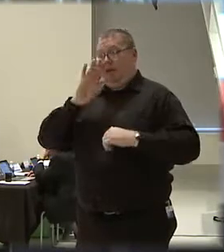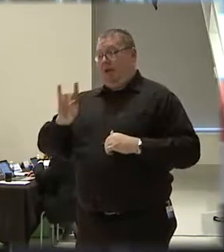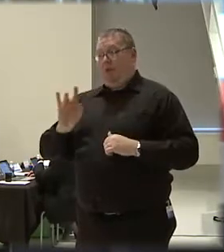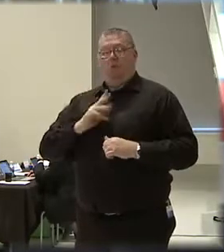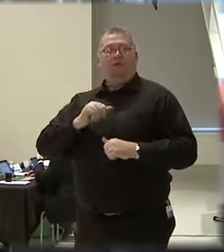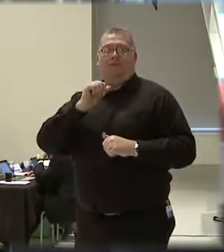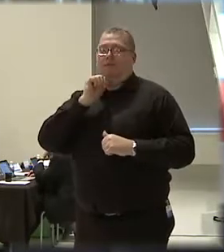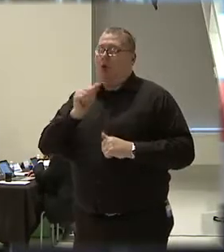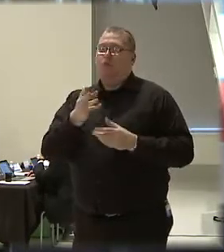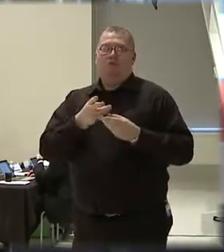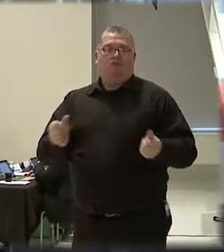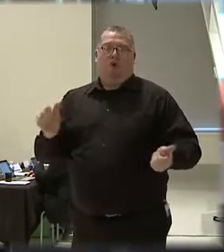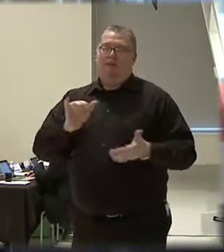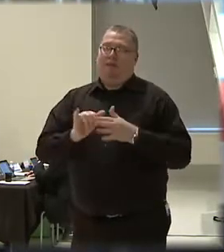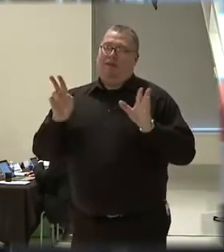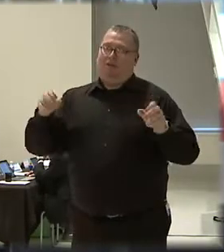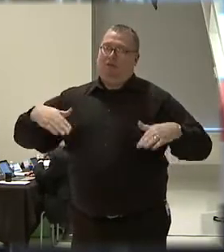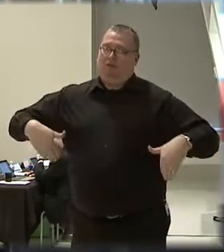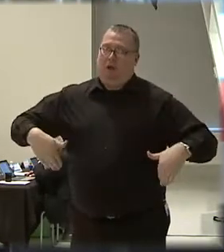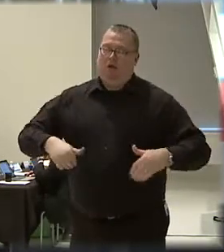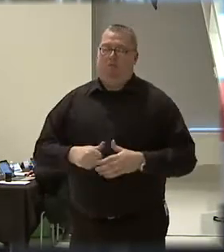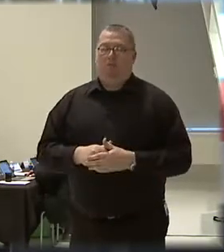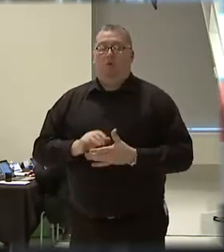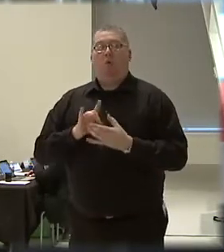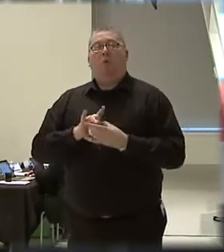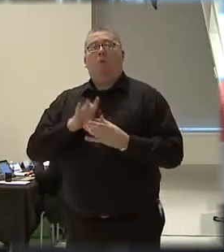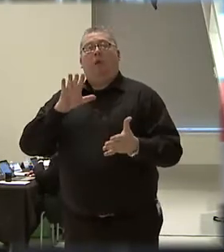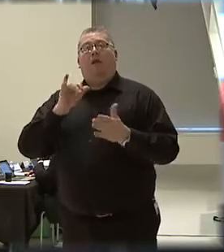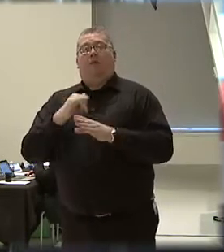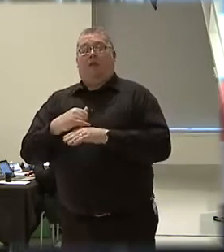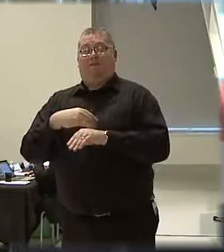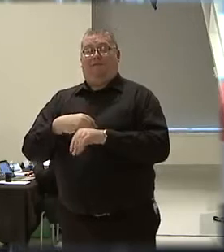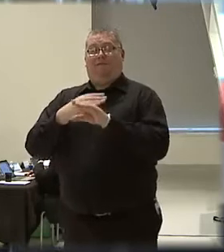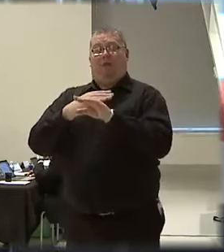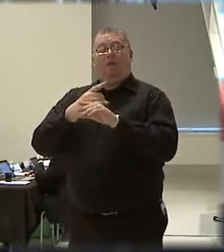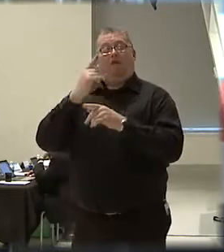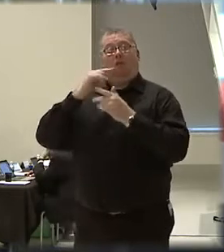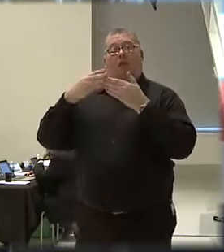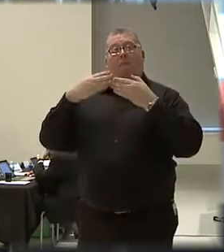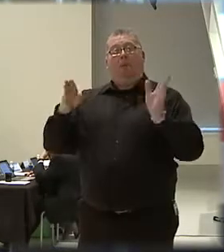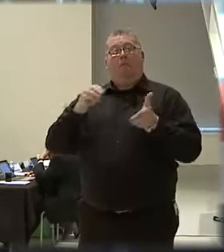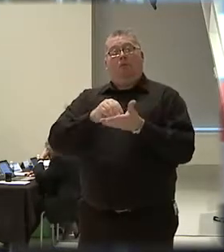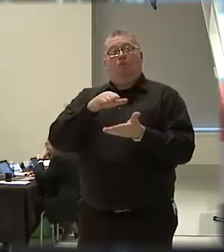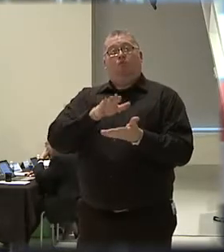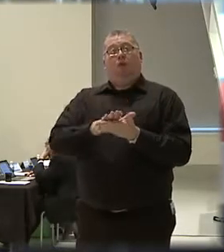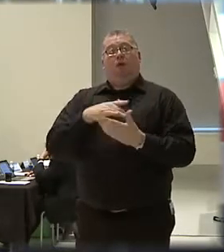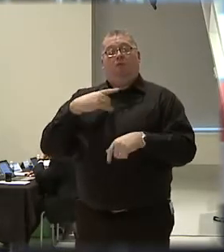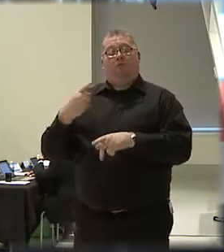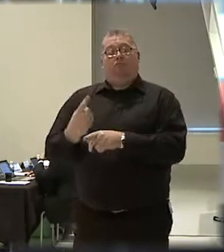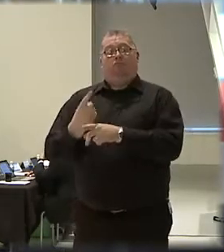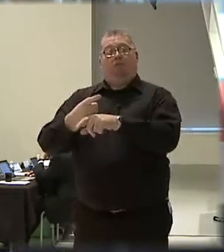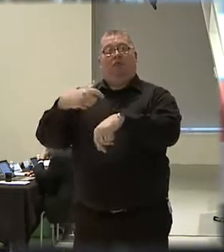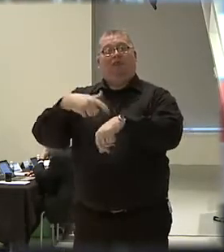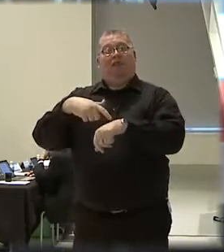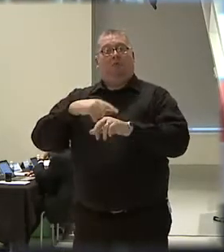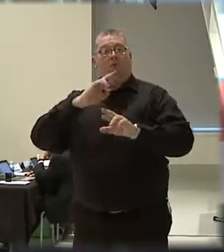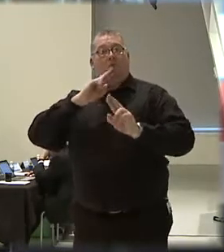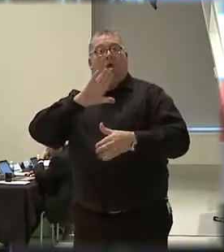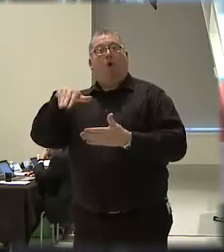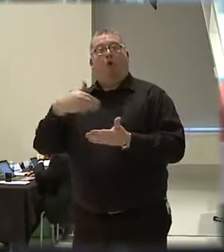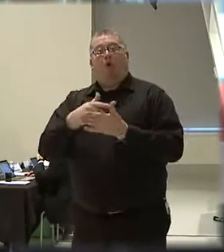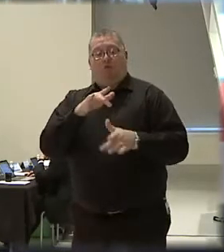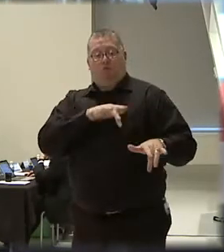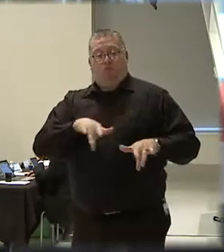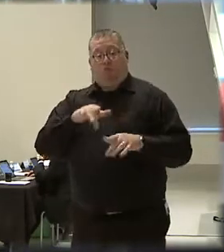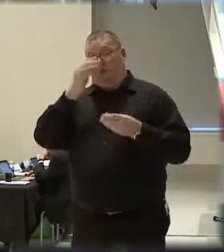resolved. The release of video under open records and the time-consuming nature of redacting all recorded information